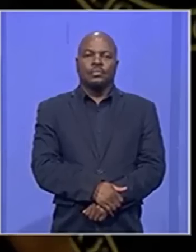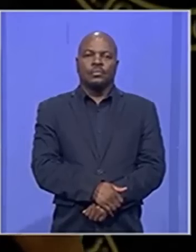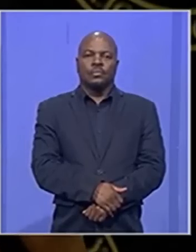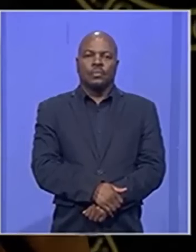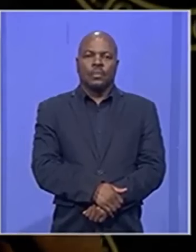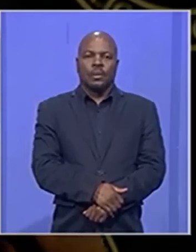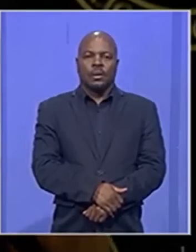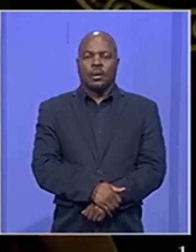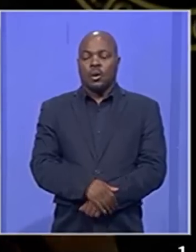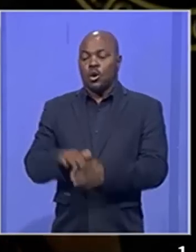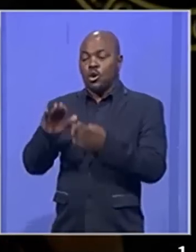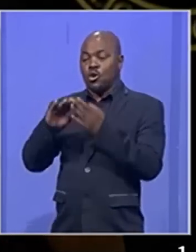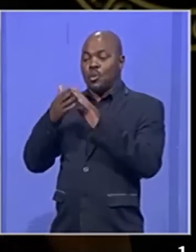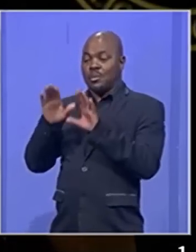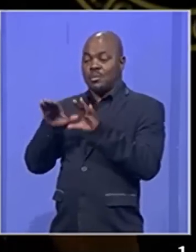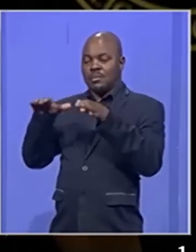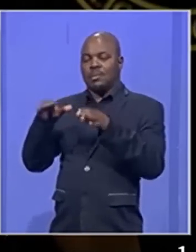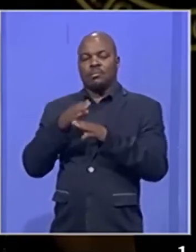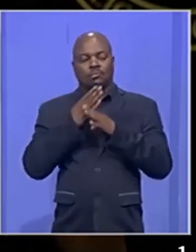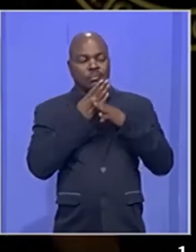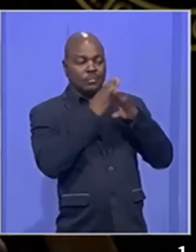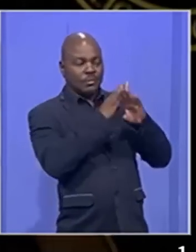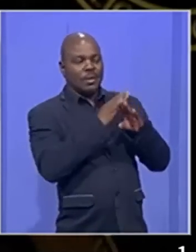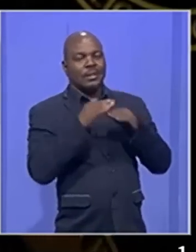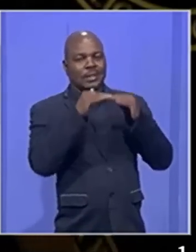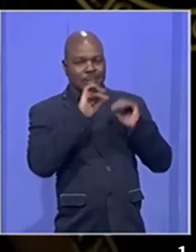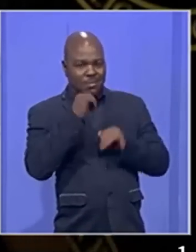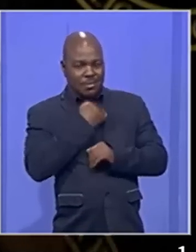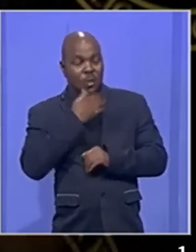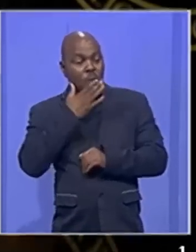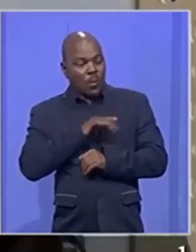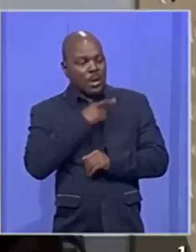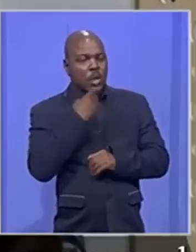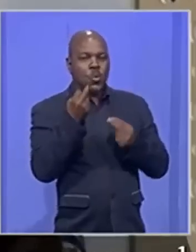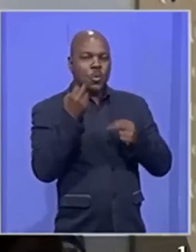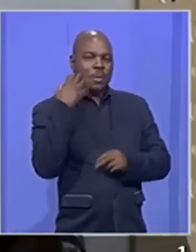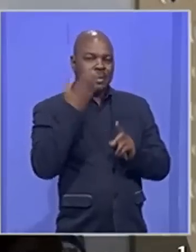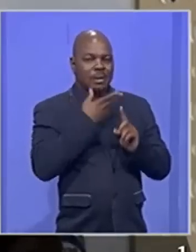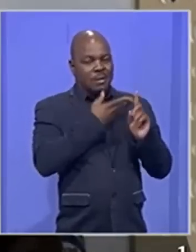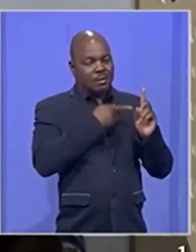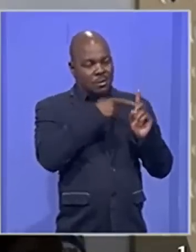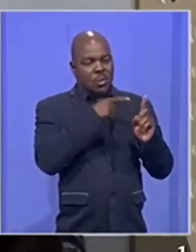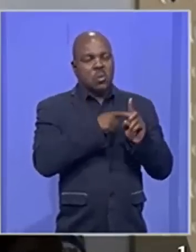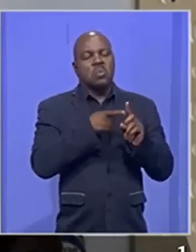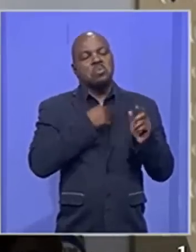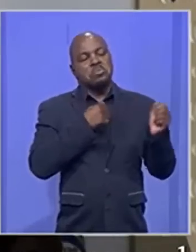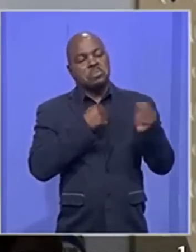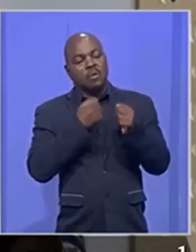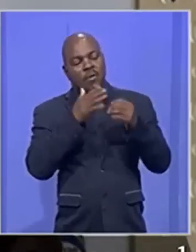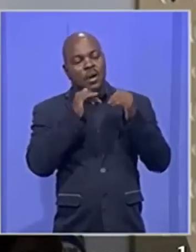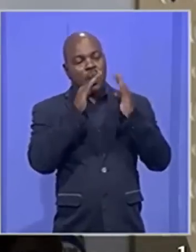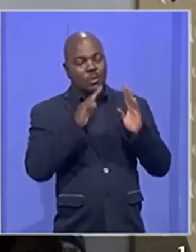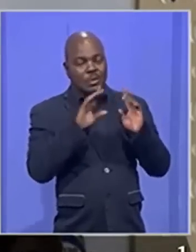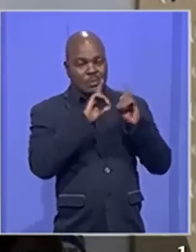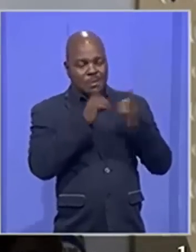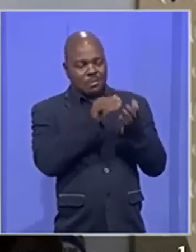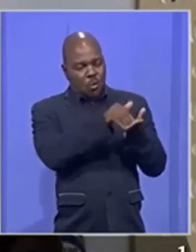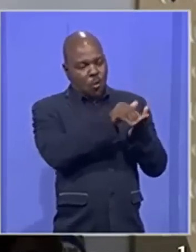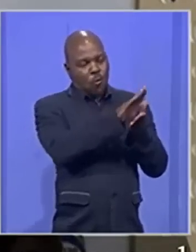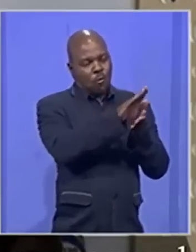ditho tsa mokgatlo wa baahi wa Defender wa Democracy di batla hore letona le sa tswa kgethwa la bodulo Thembisi Milane le tloswe maemong a lona